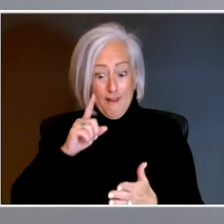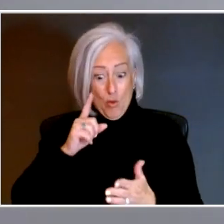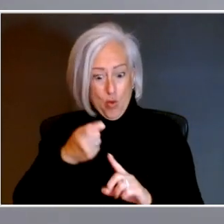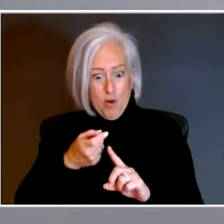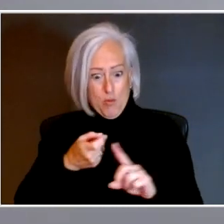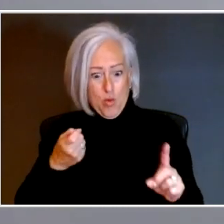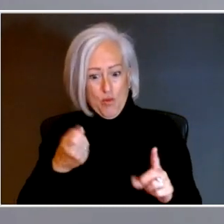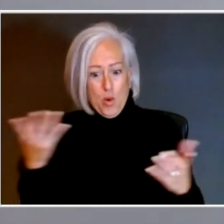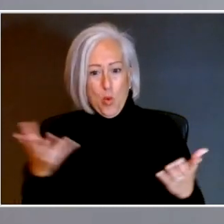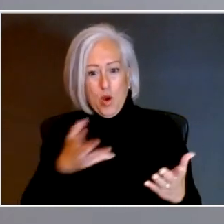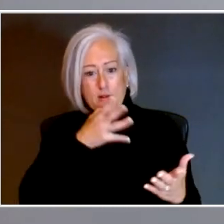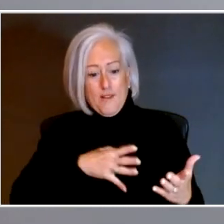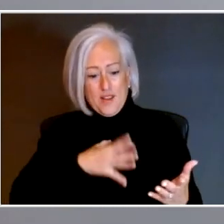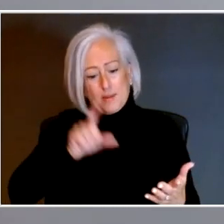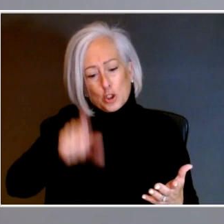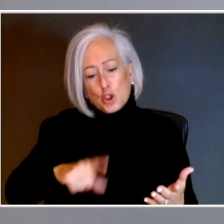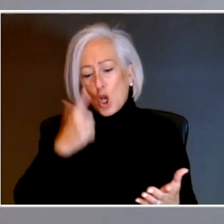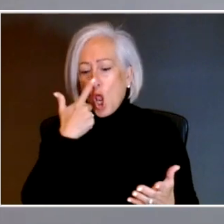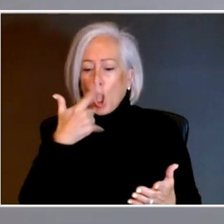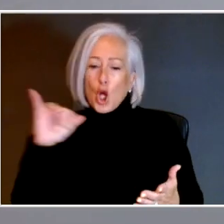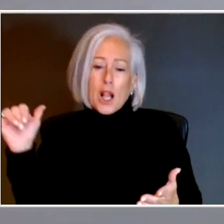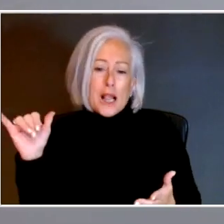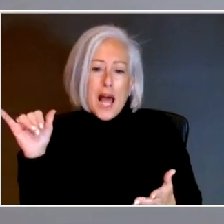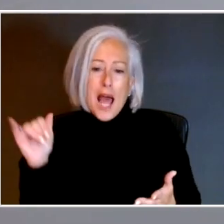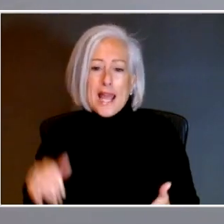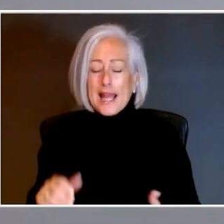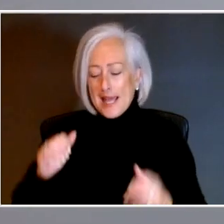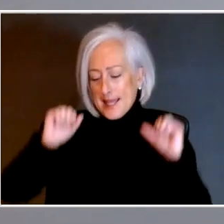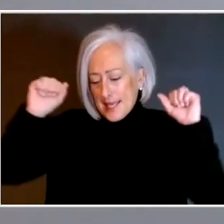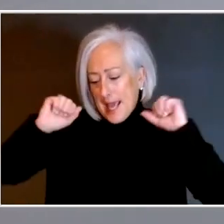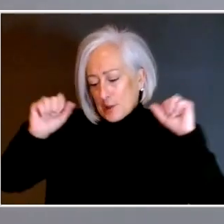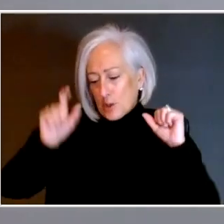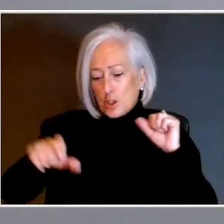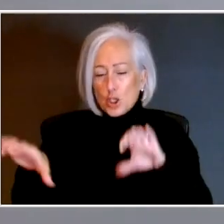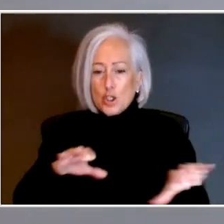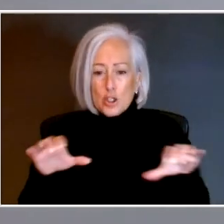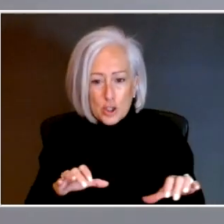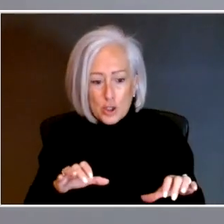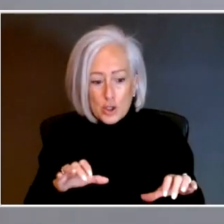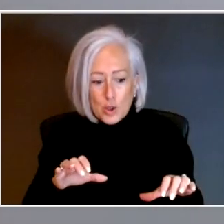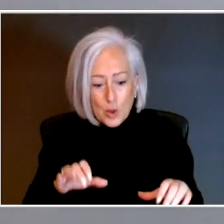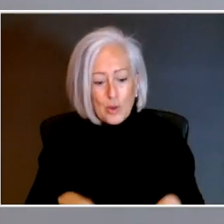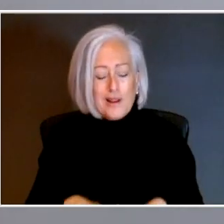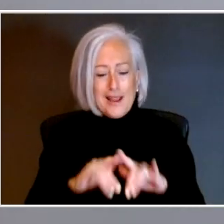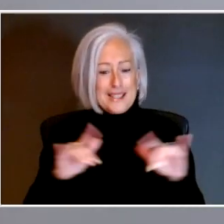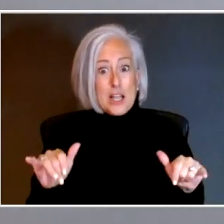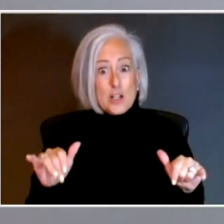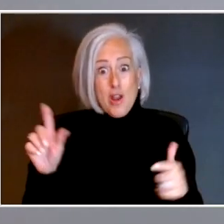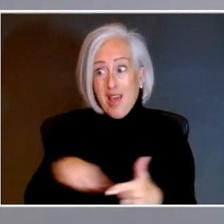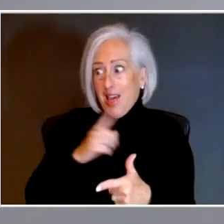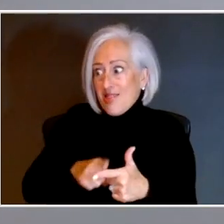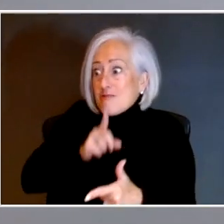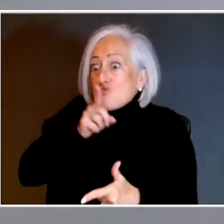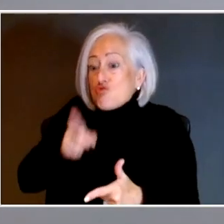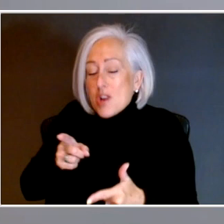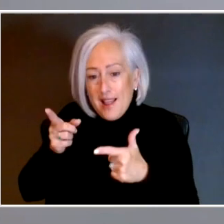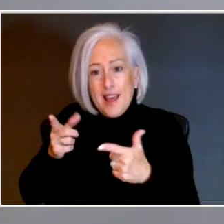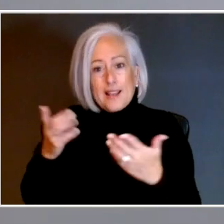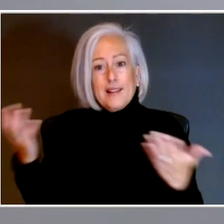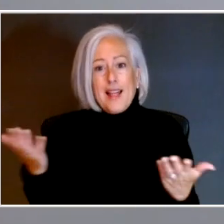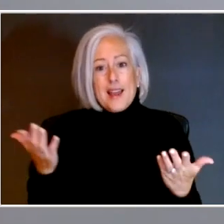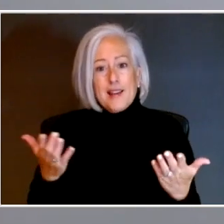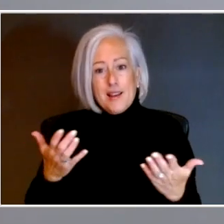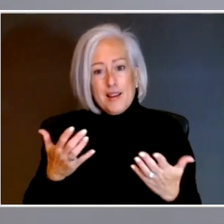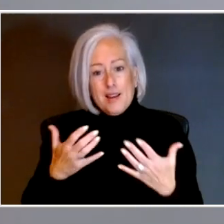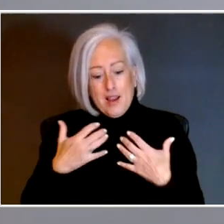or eat or the type of exercise that they should do. And then there's what the true reality of a body size, that a physically well female